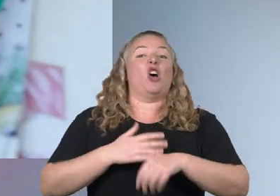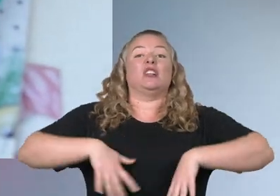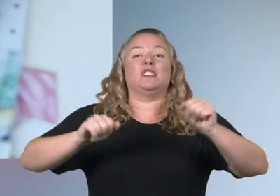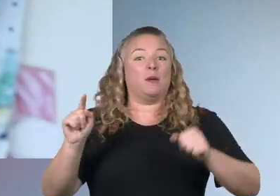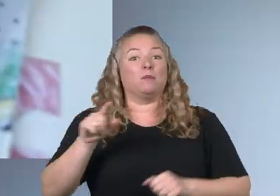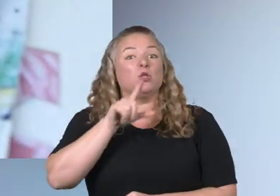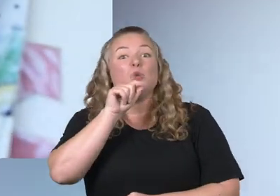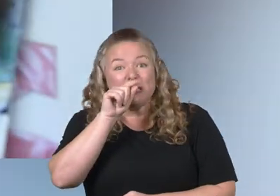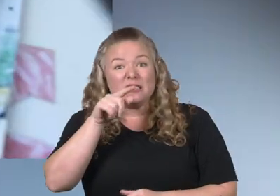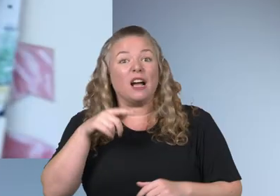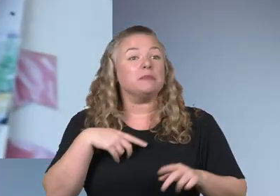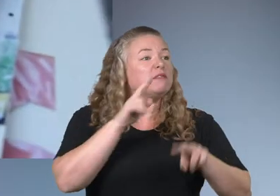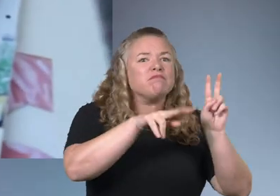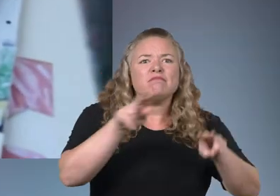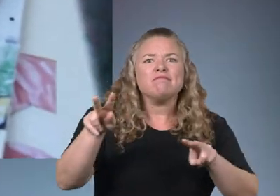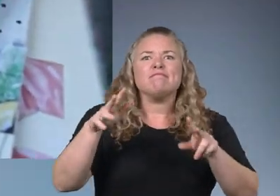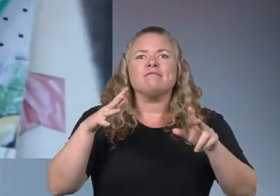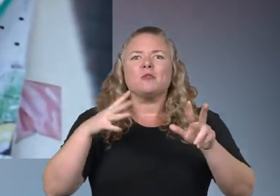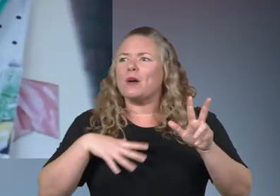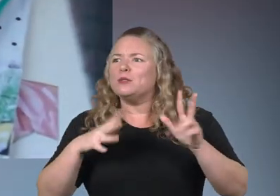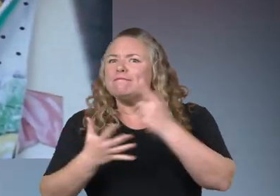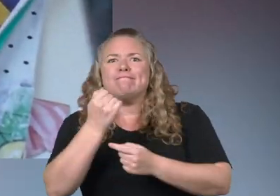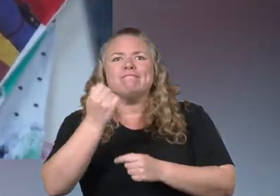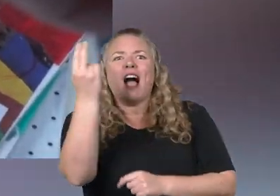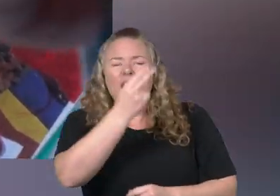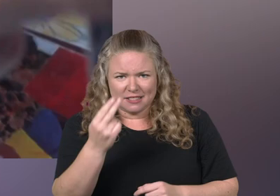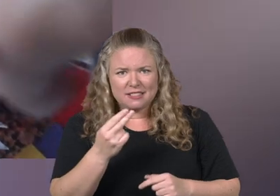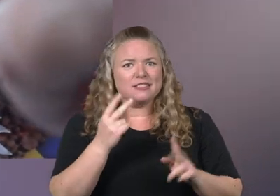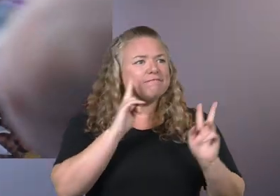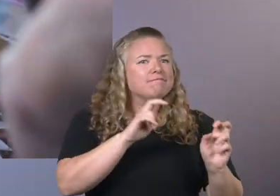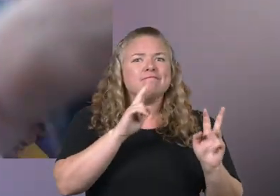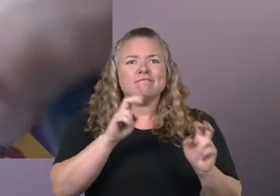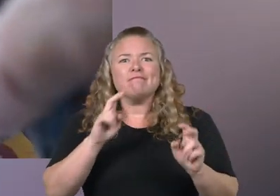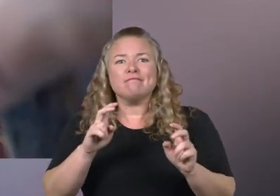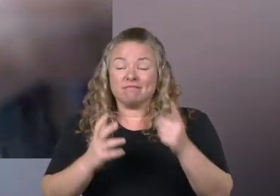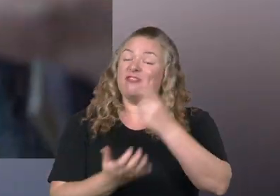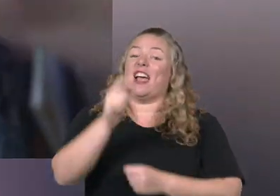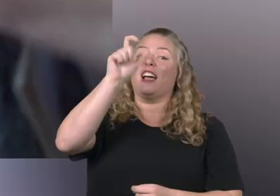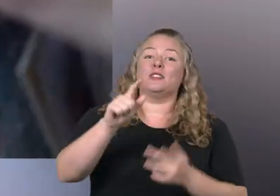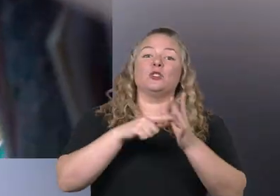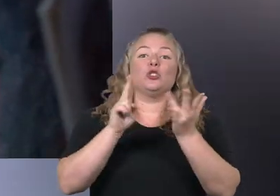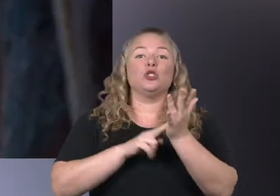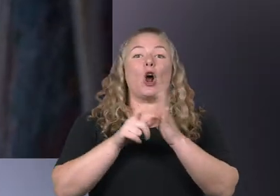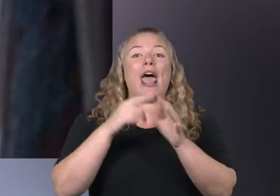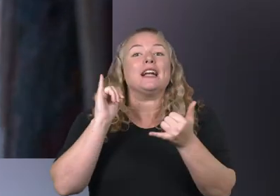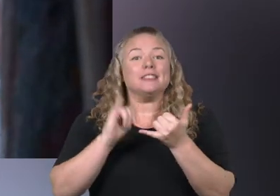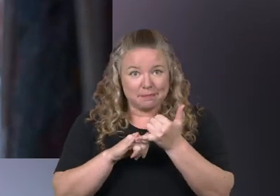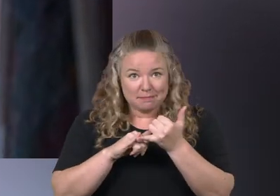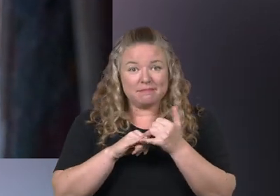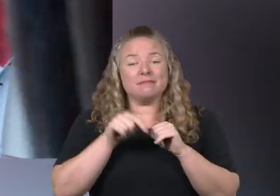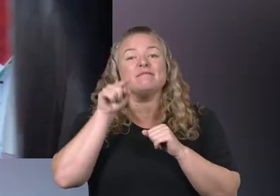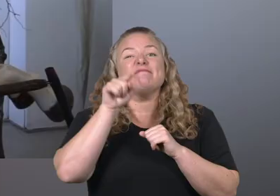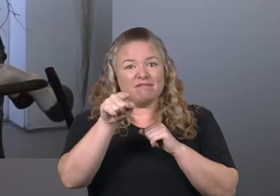I first started going on Twitter to research an artist, funnily enough. And I came across an artist called